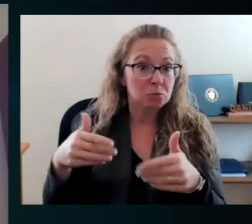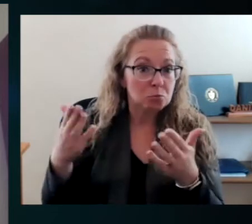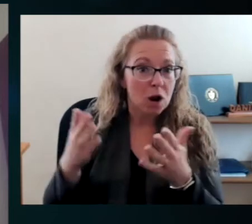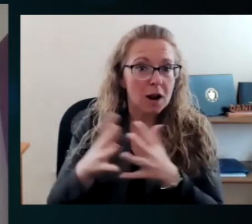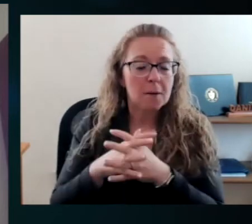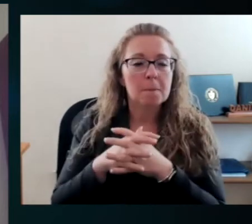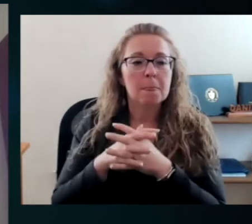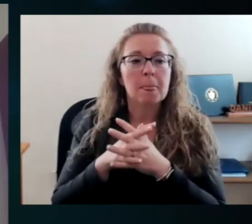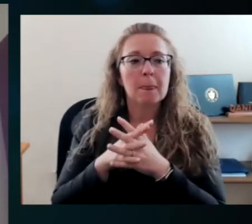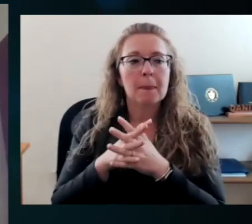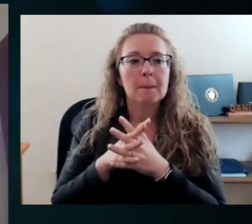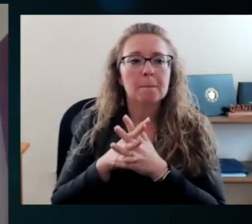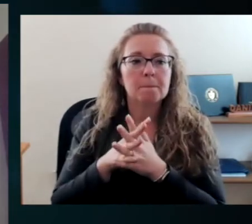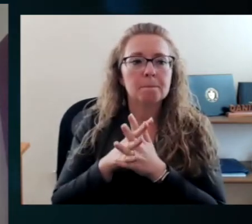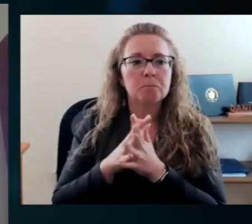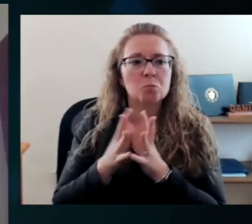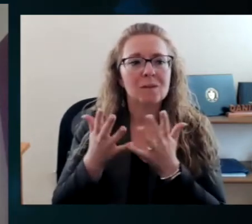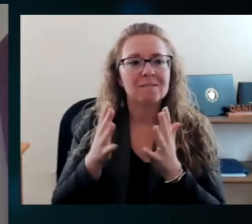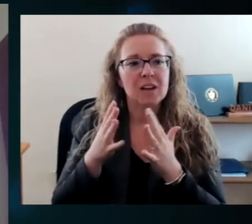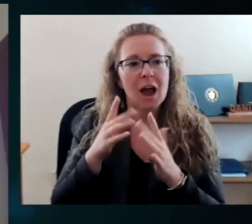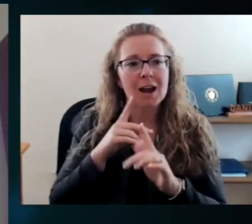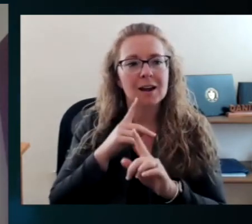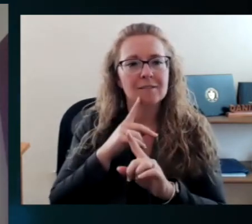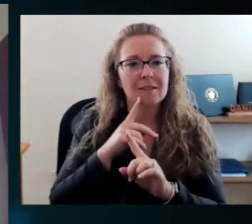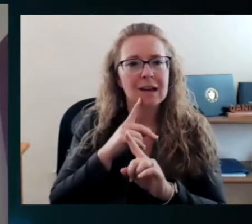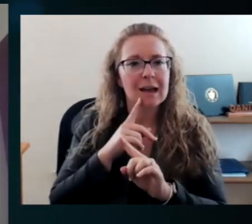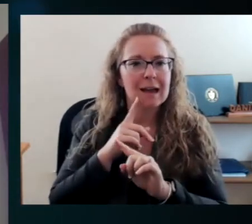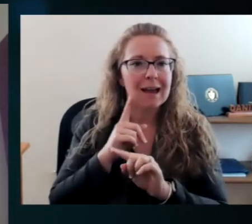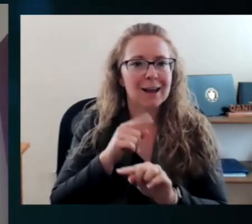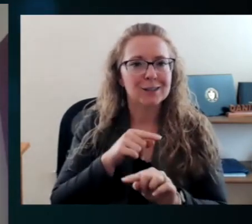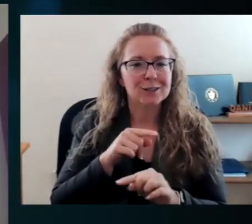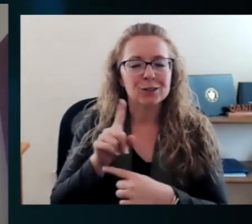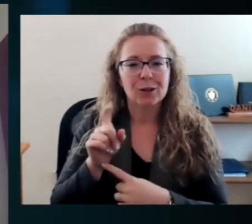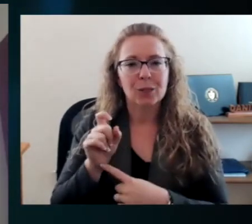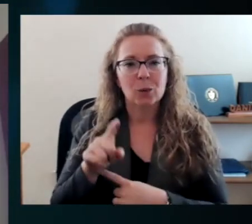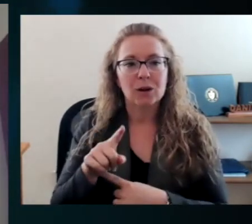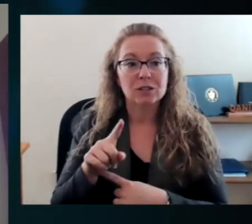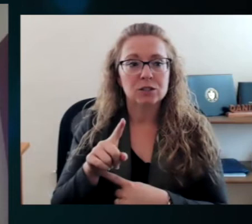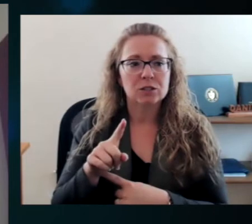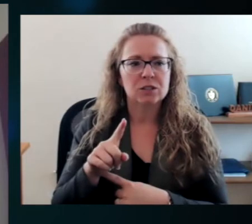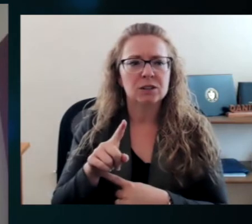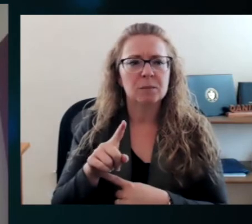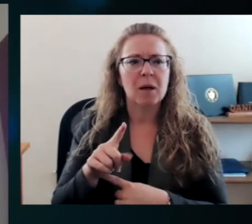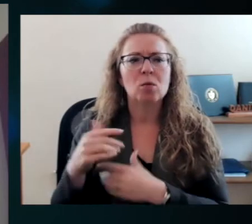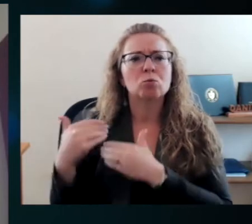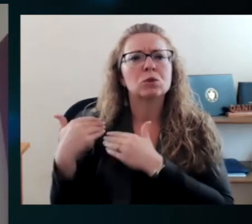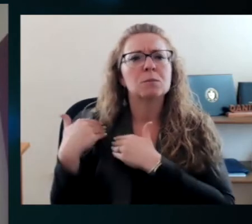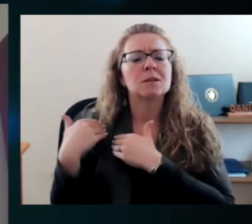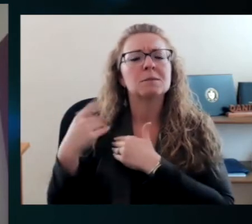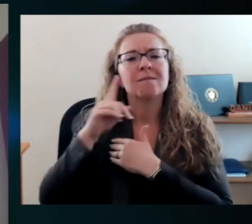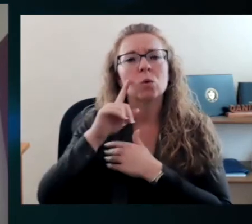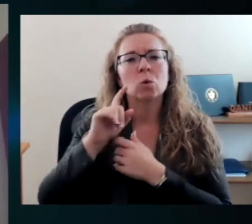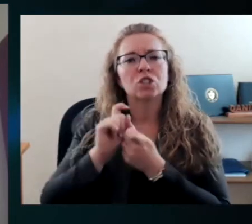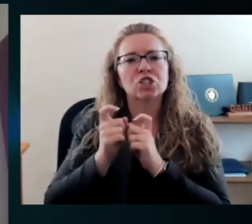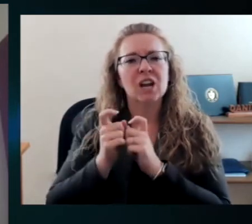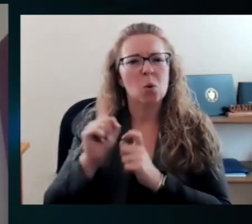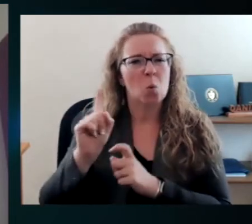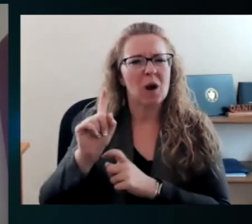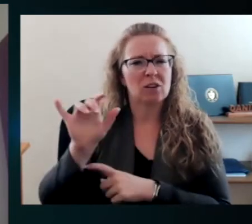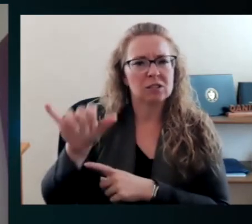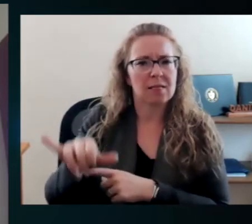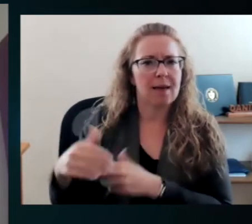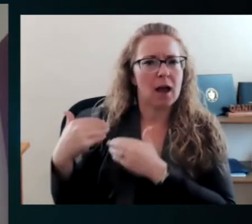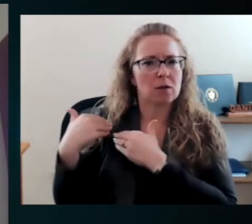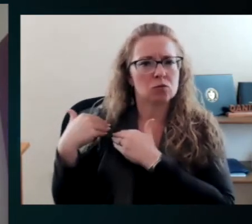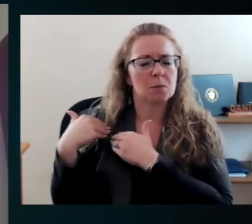we've sort of answered in different ways this question of where does the responsibility for change lie and who holds the power to create a more gender and